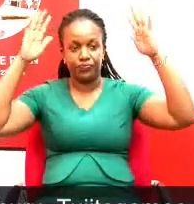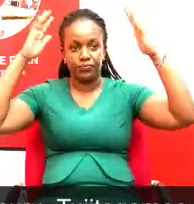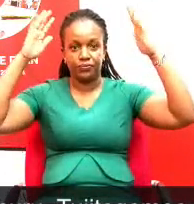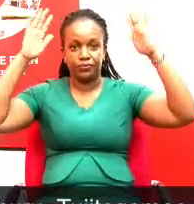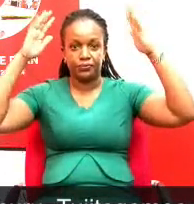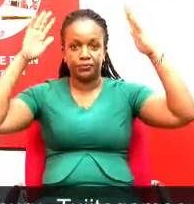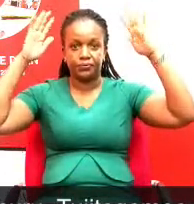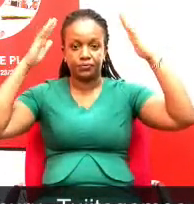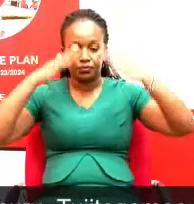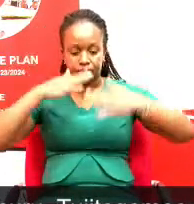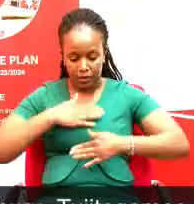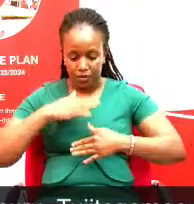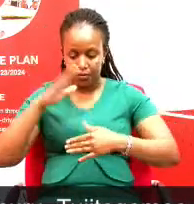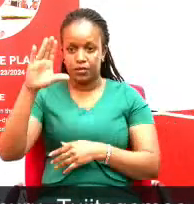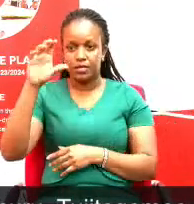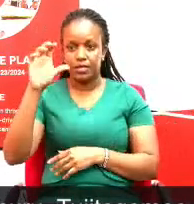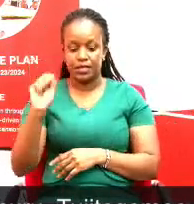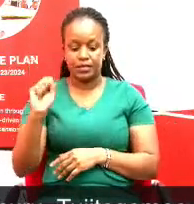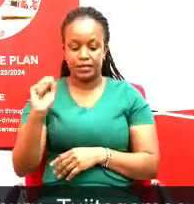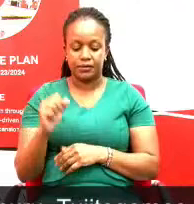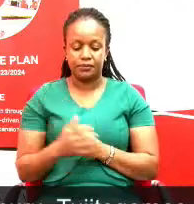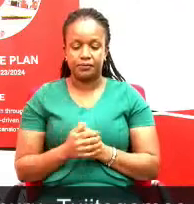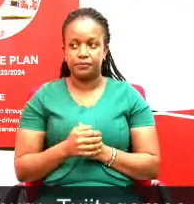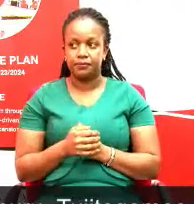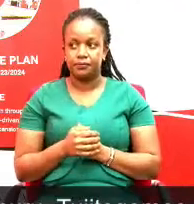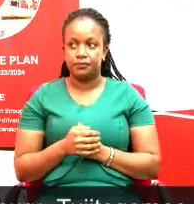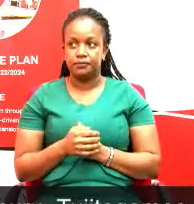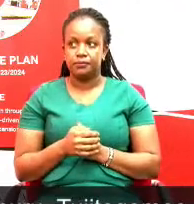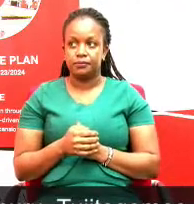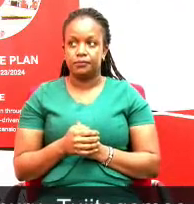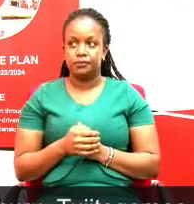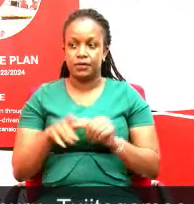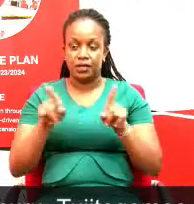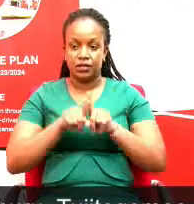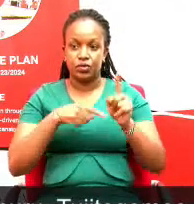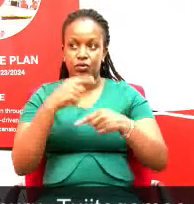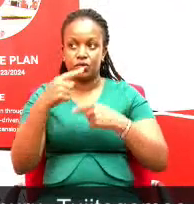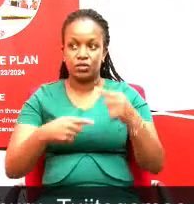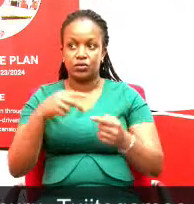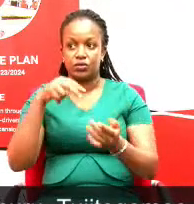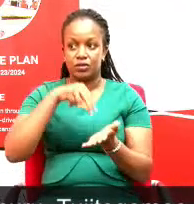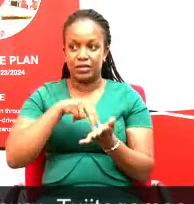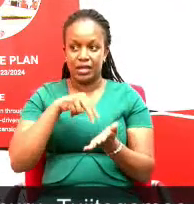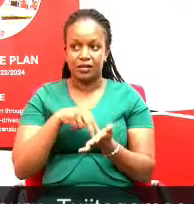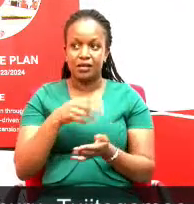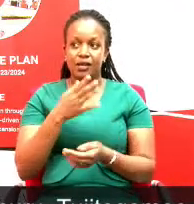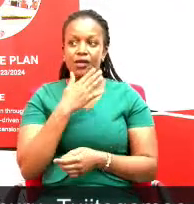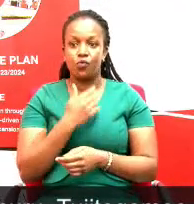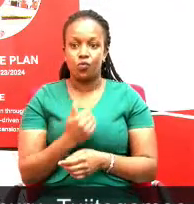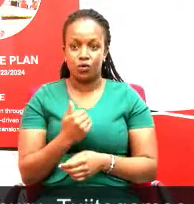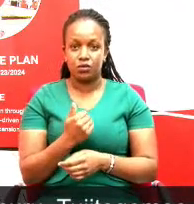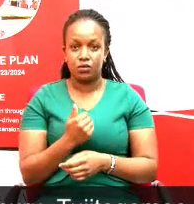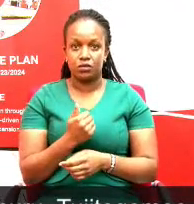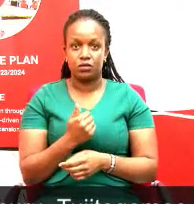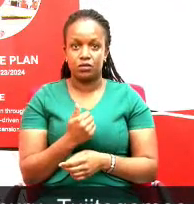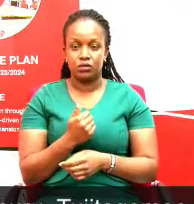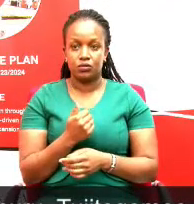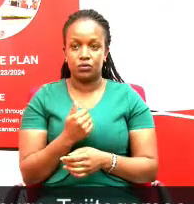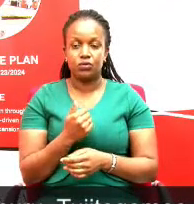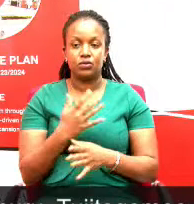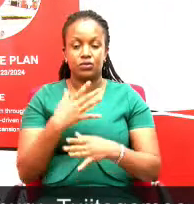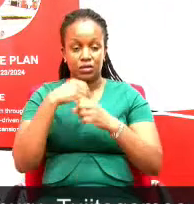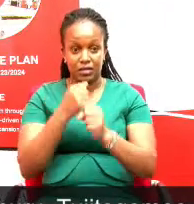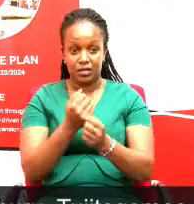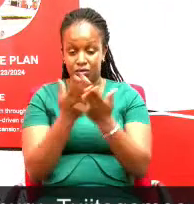the Honorable CS. Just as we are upstanding, I would like to interest you, Honorable CS, and